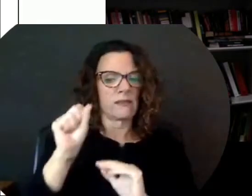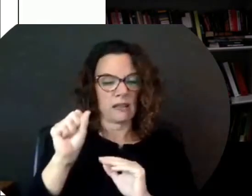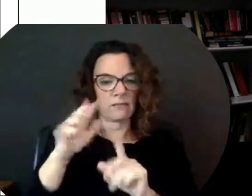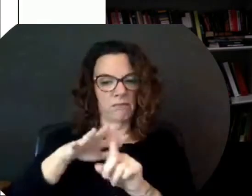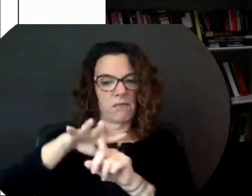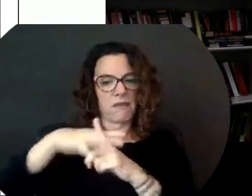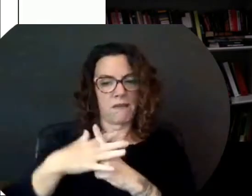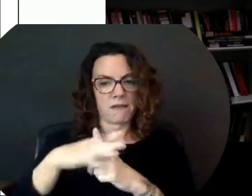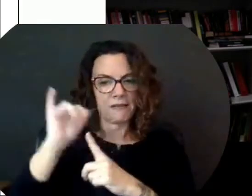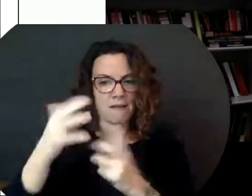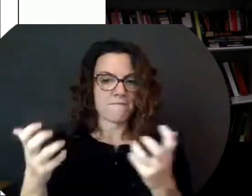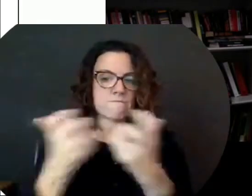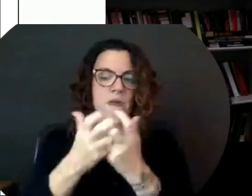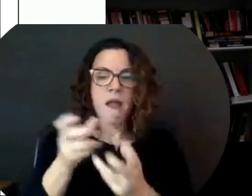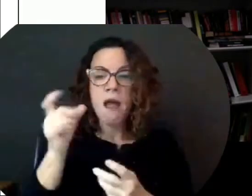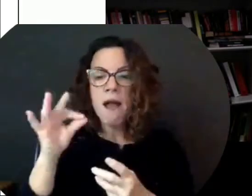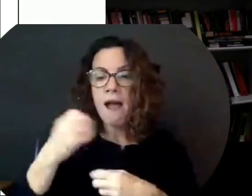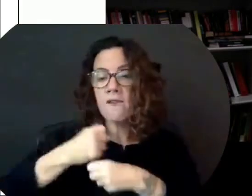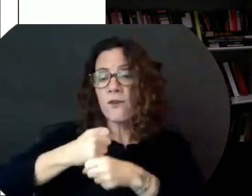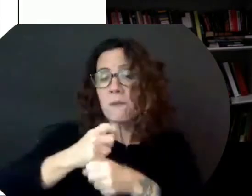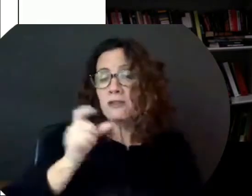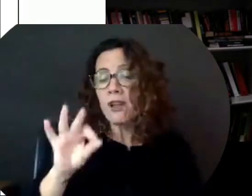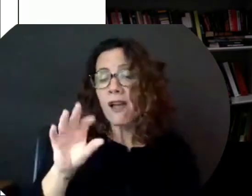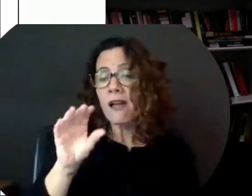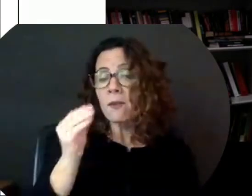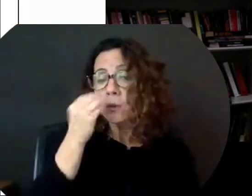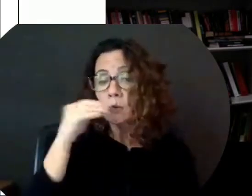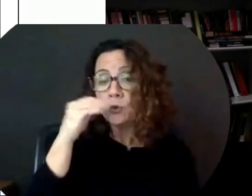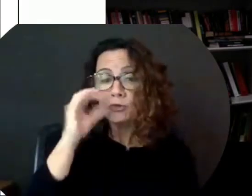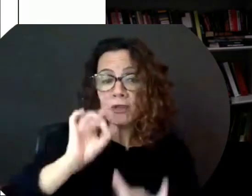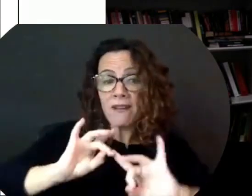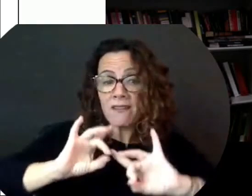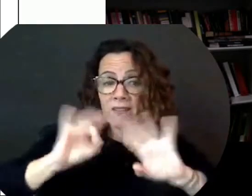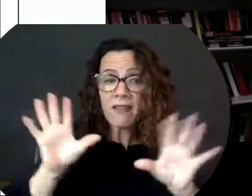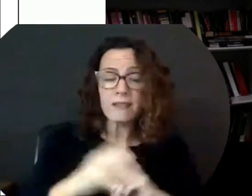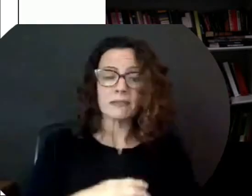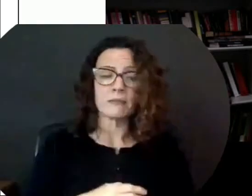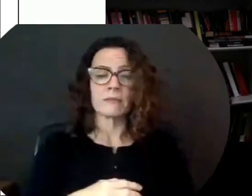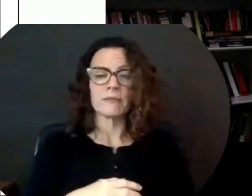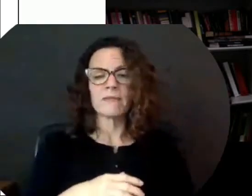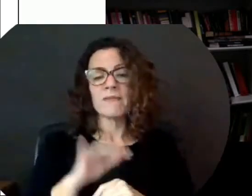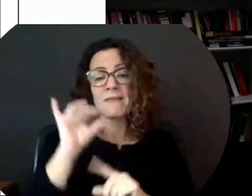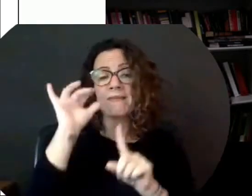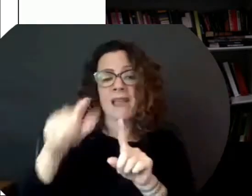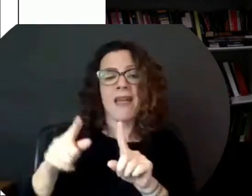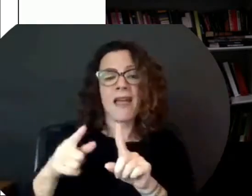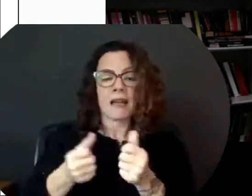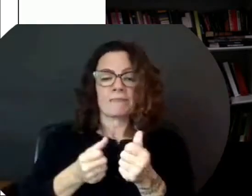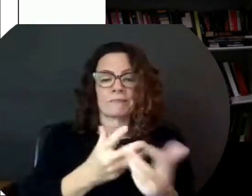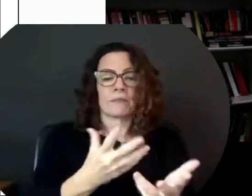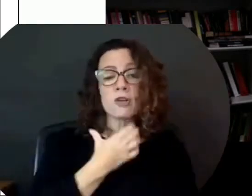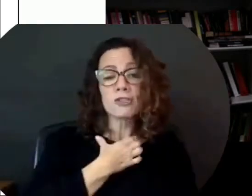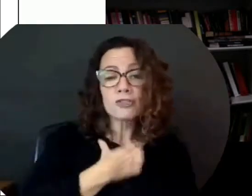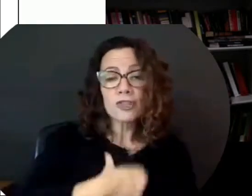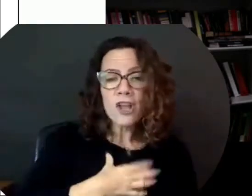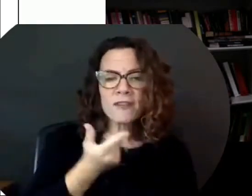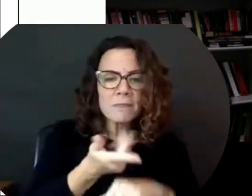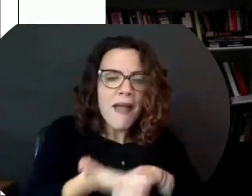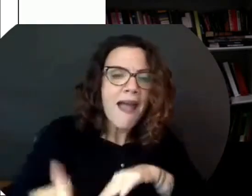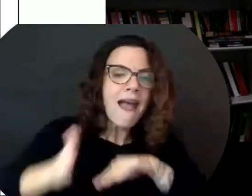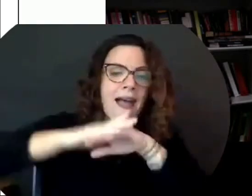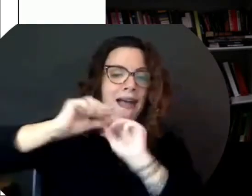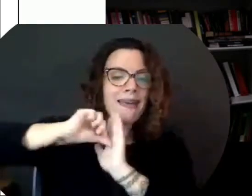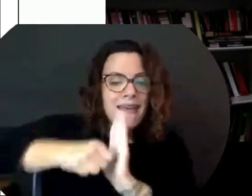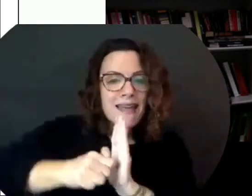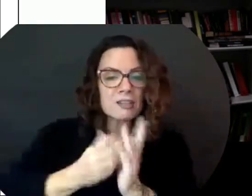violence, one that uses starvation, but also heightens starvation through and a day-to-day lack of